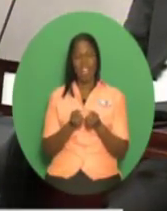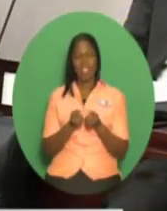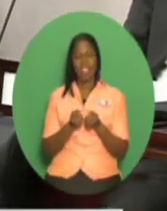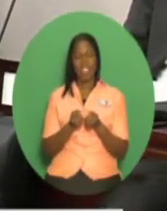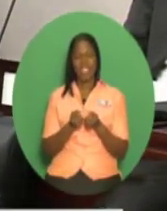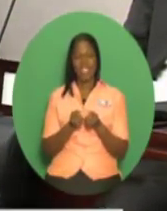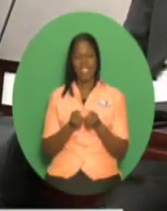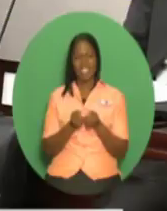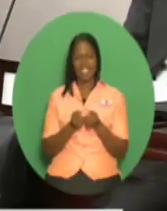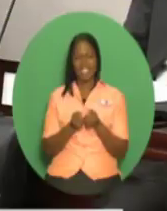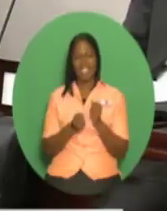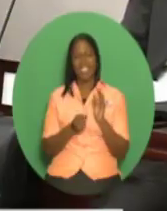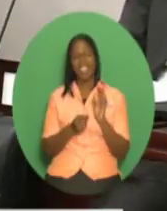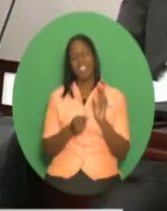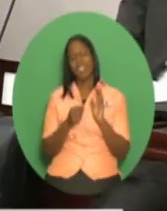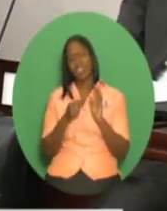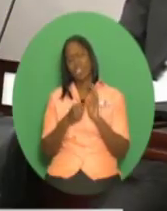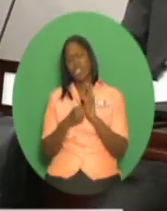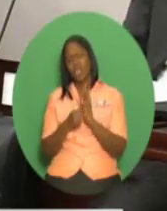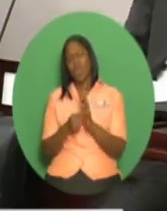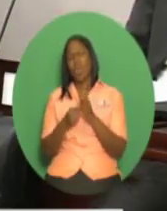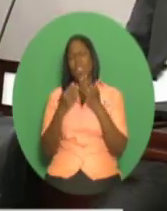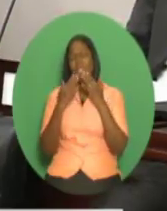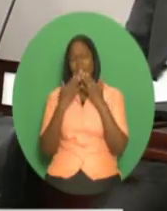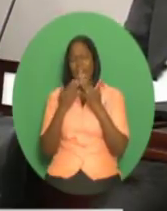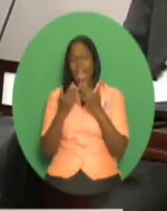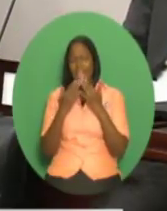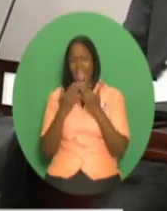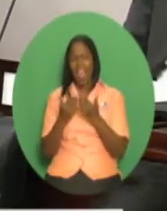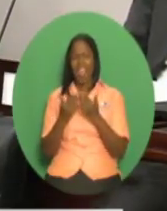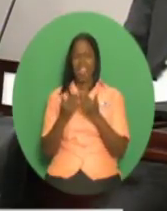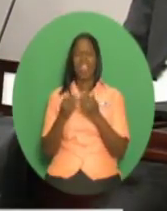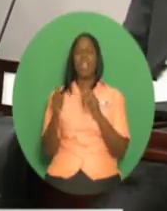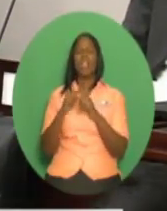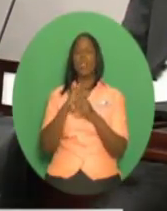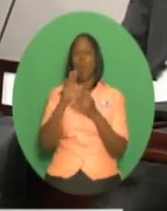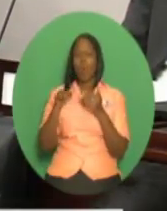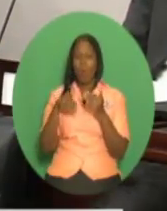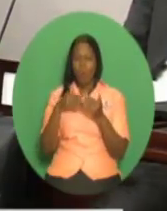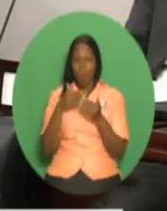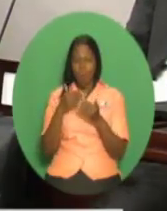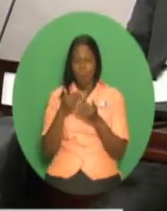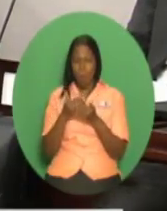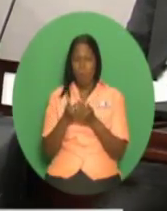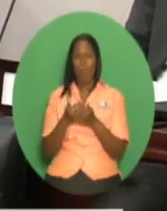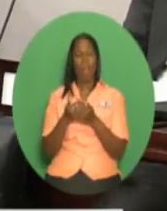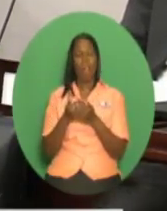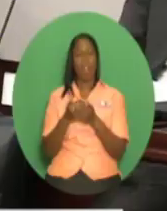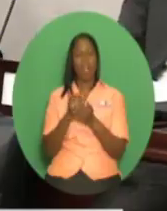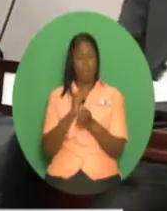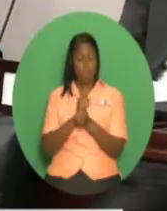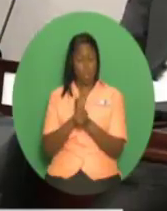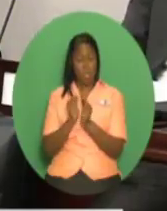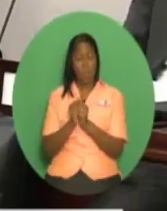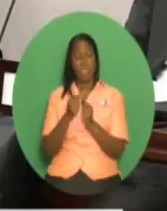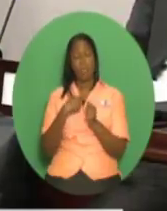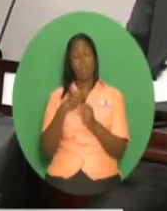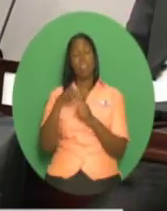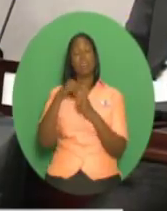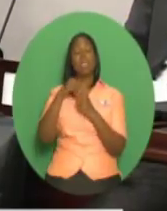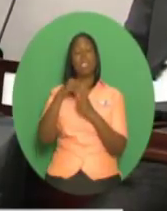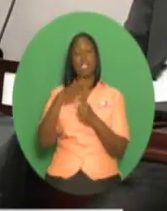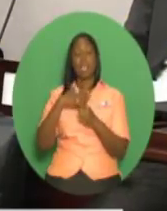to show my appreciation to my fellow Minister of Education, the